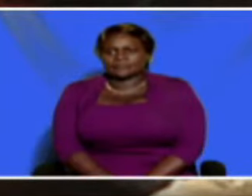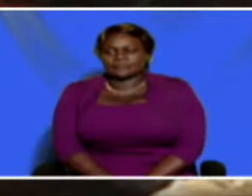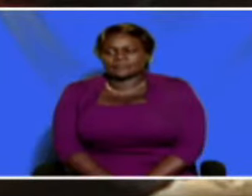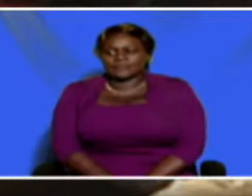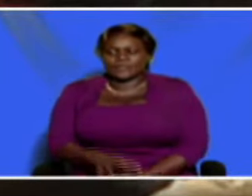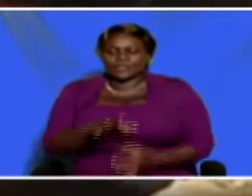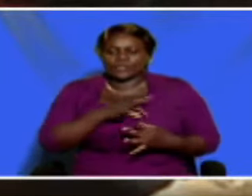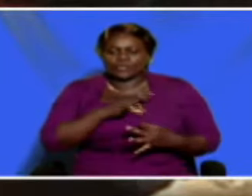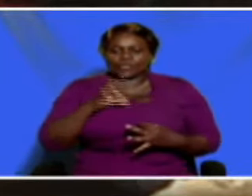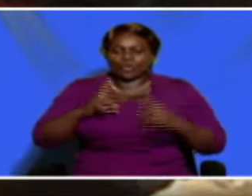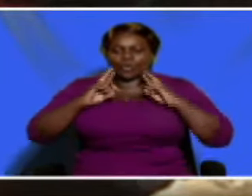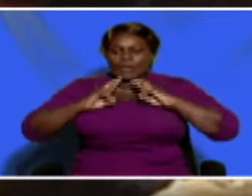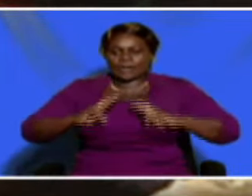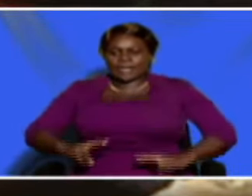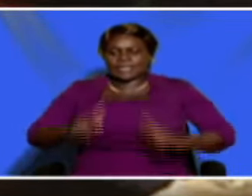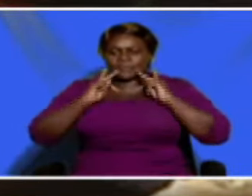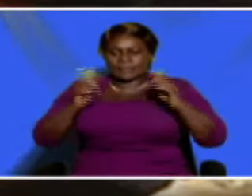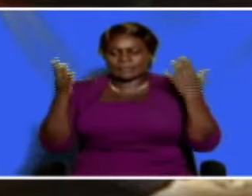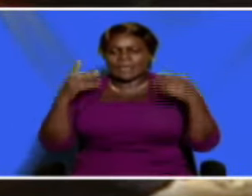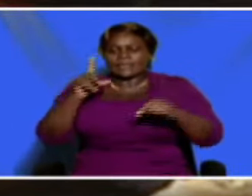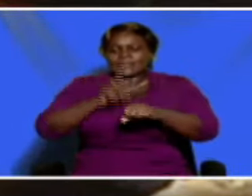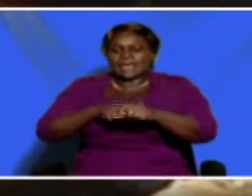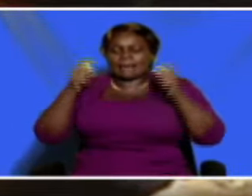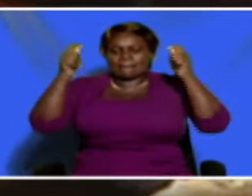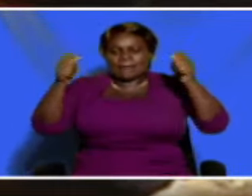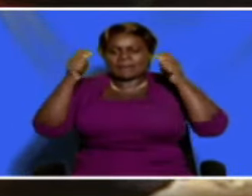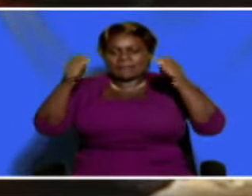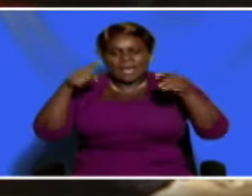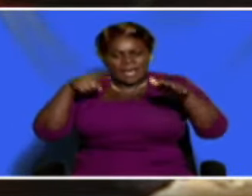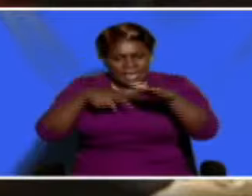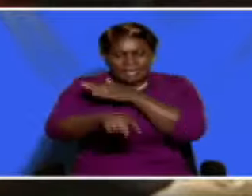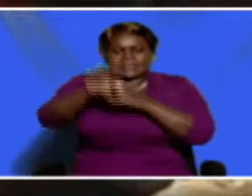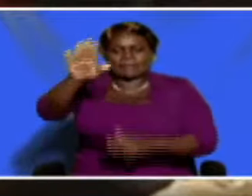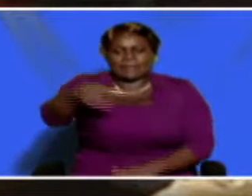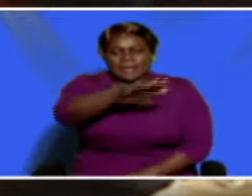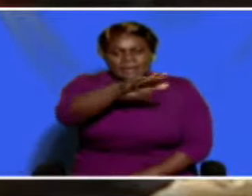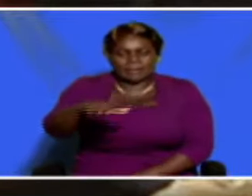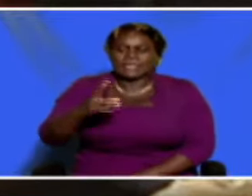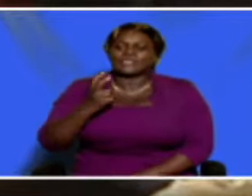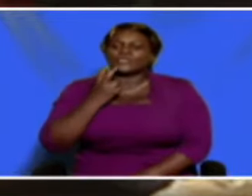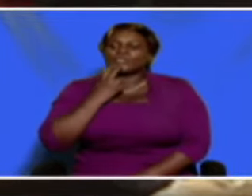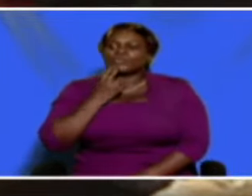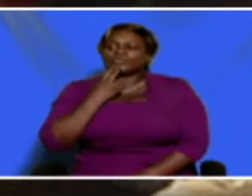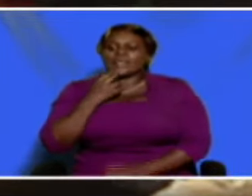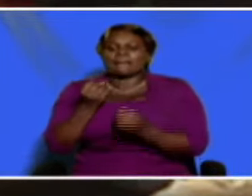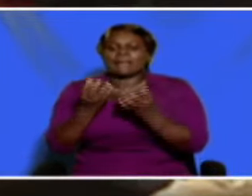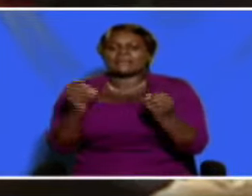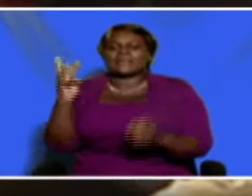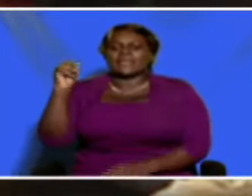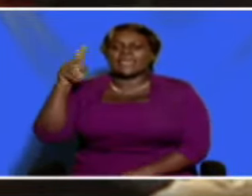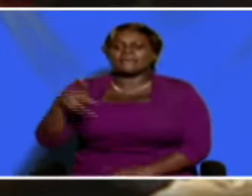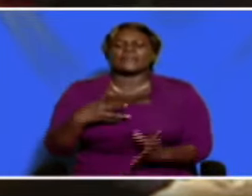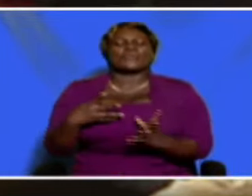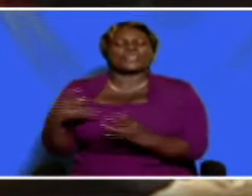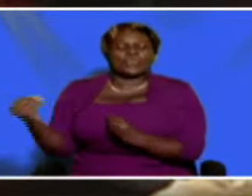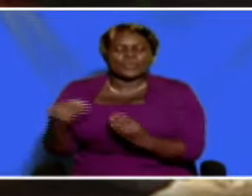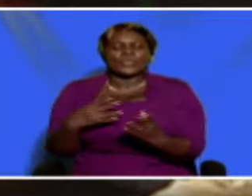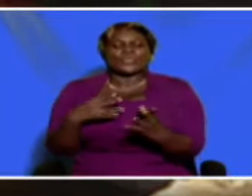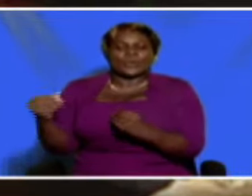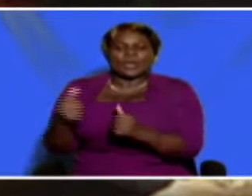May their souls rest in eternal peace. Now, when protesters forcefully entered the parliament on Tuesday, many MPs fled to avoid